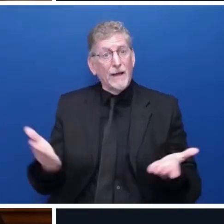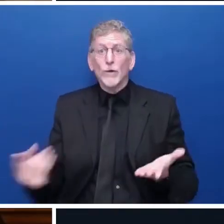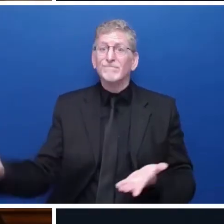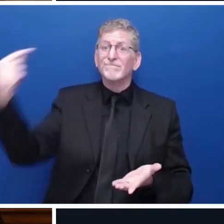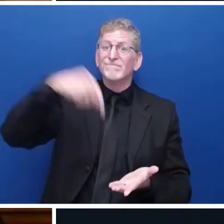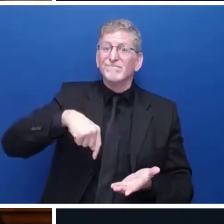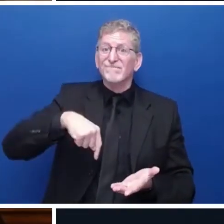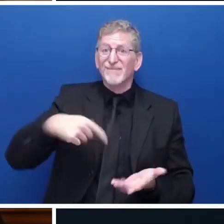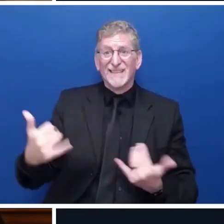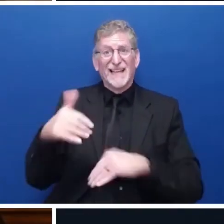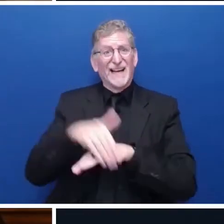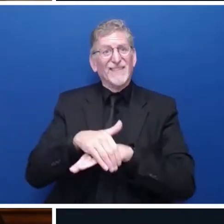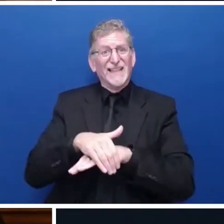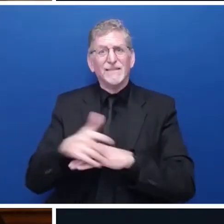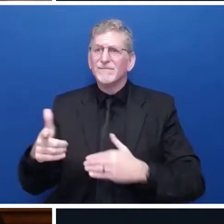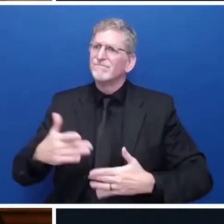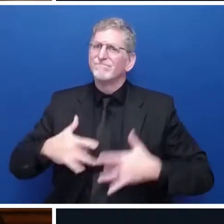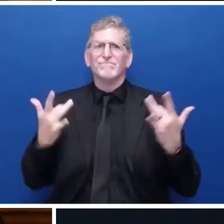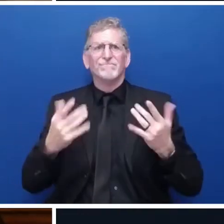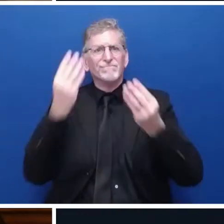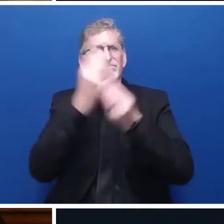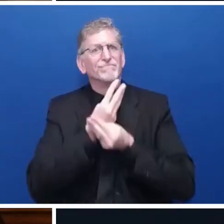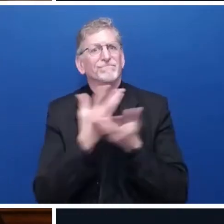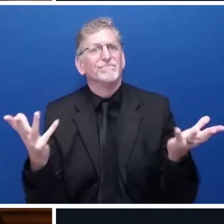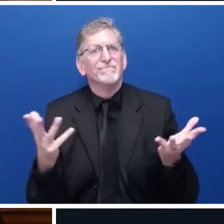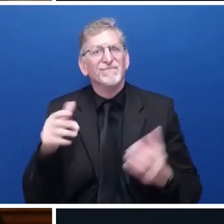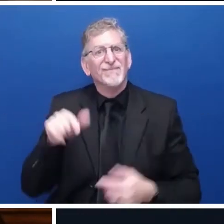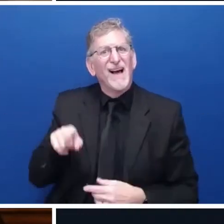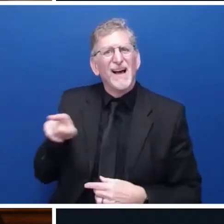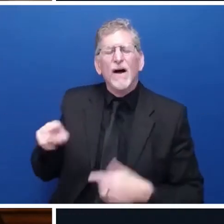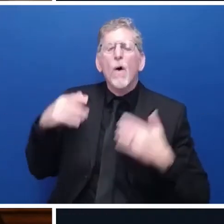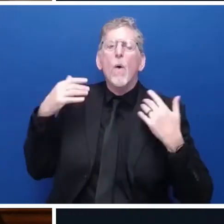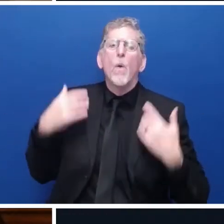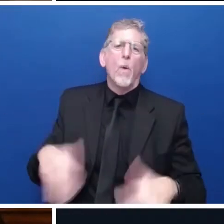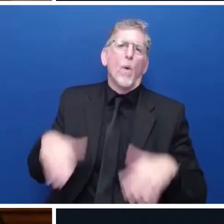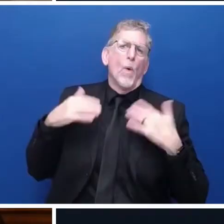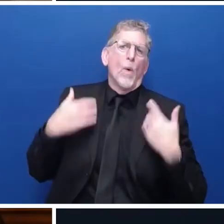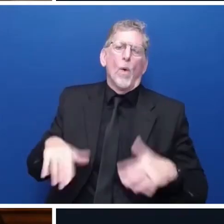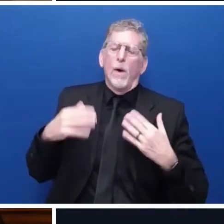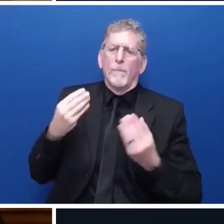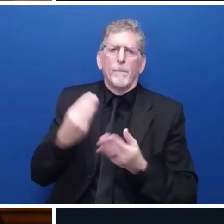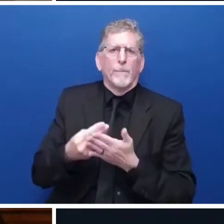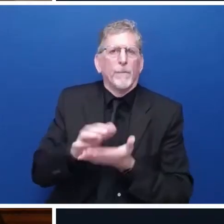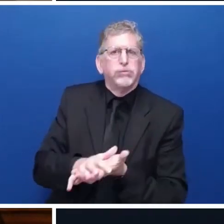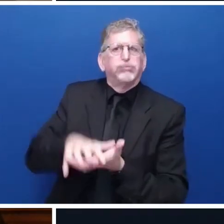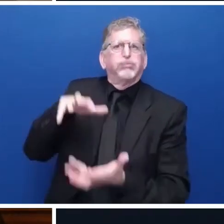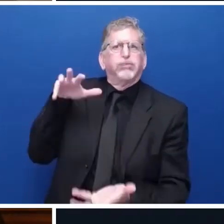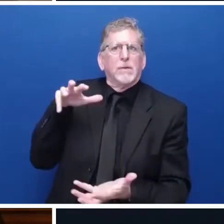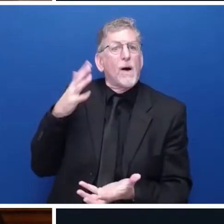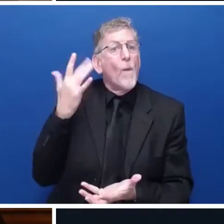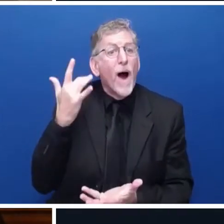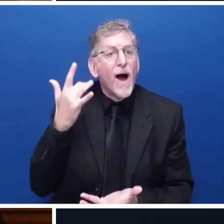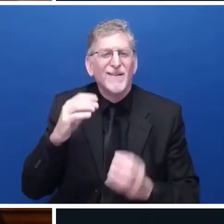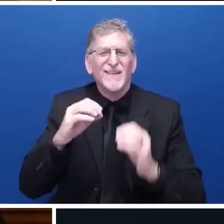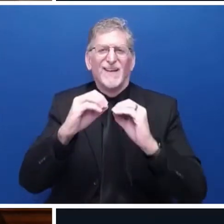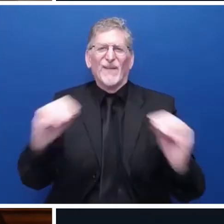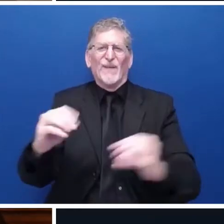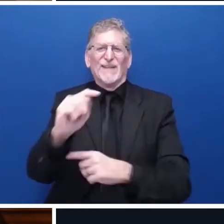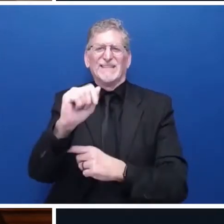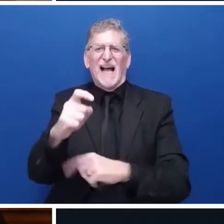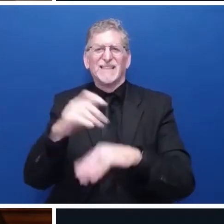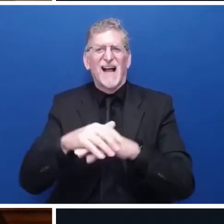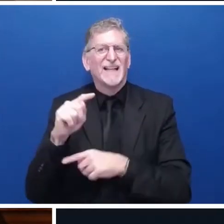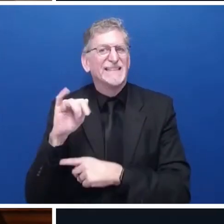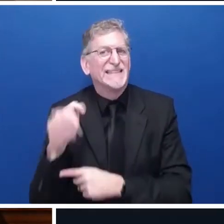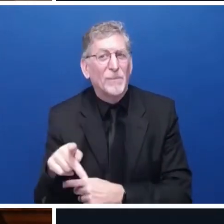tell you that she is so much richer because with no tax on tips, no tax on overtime, and